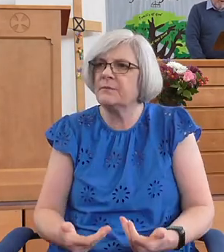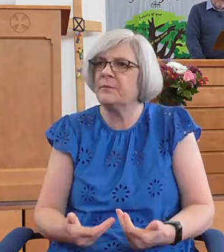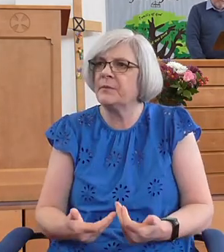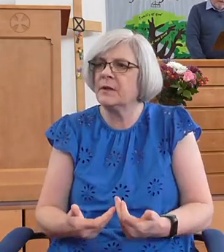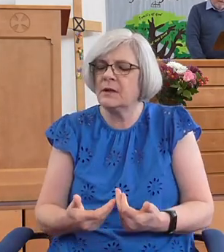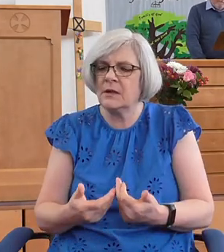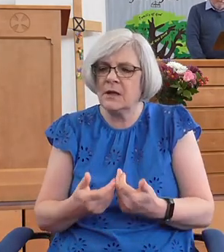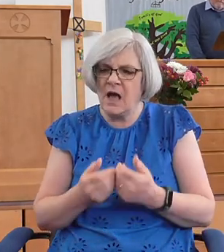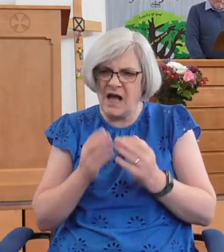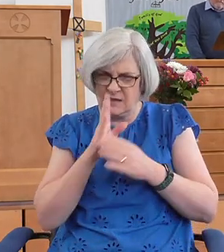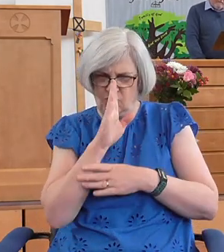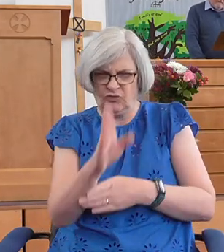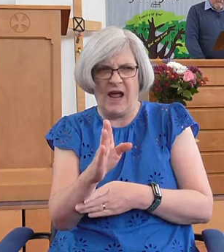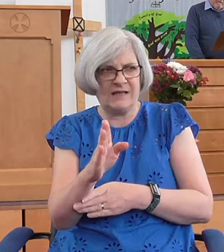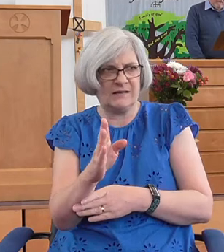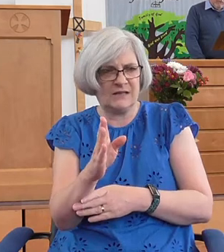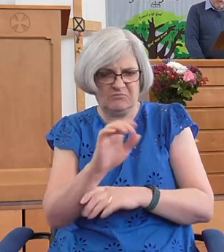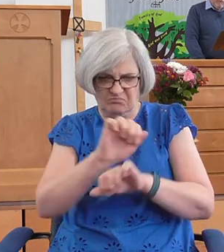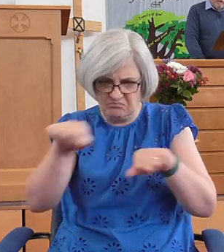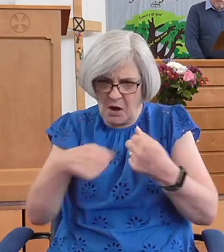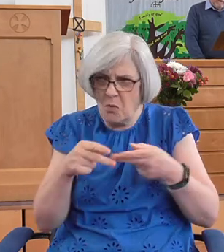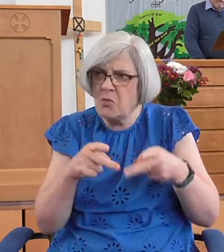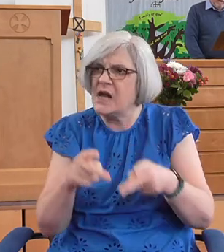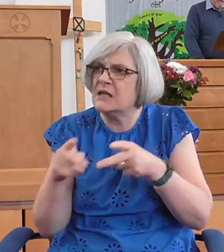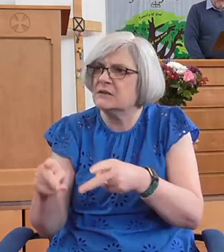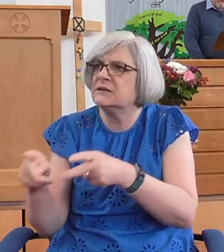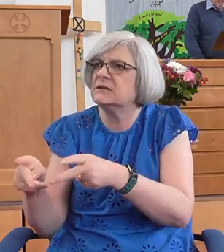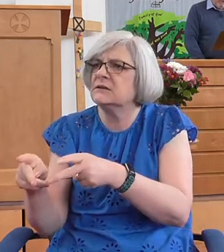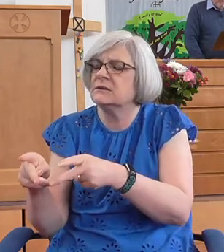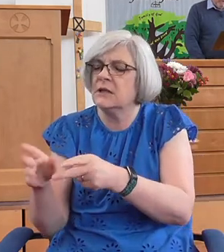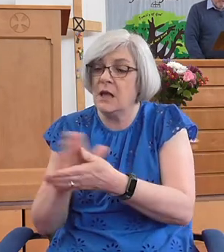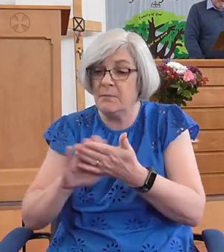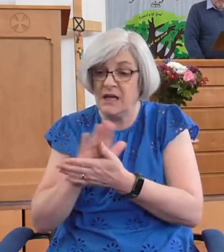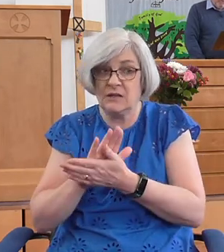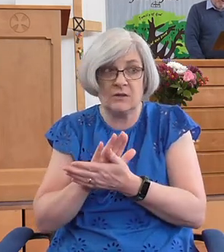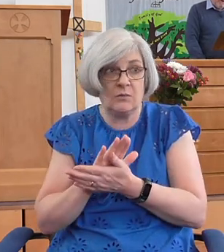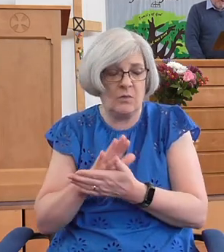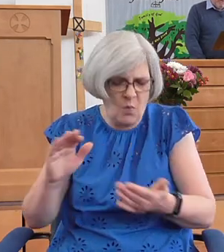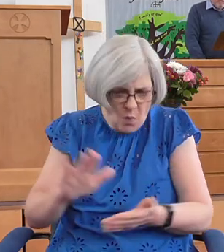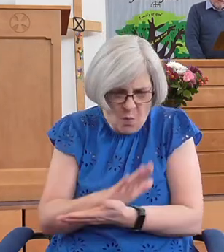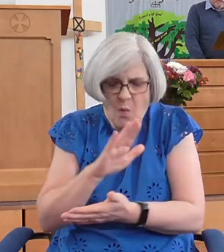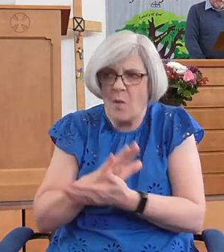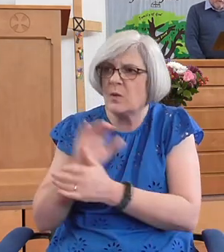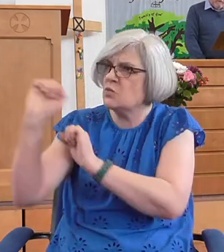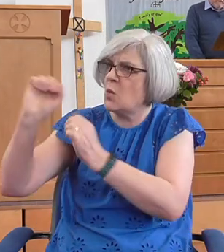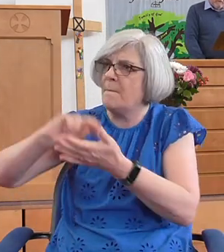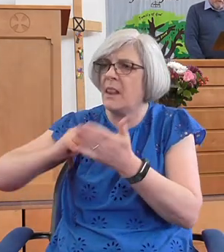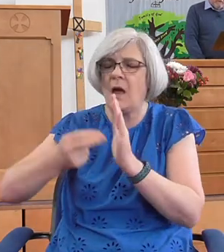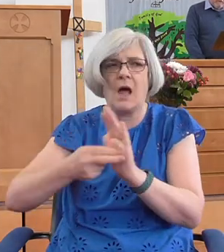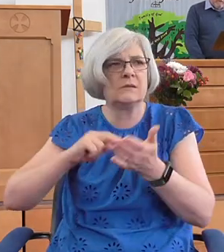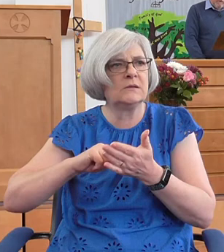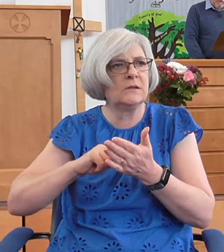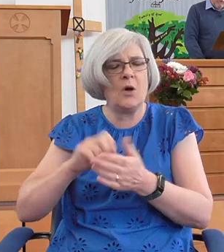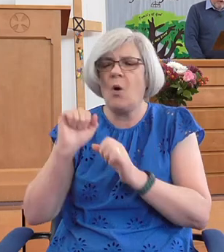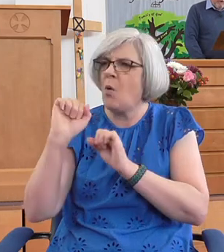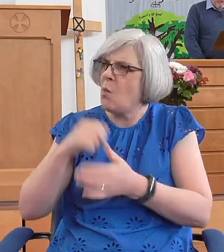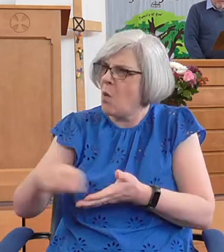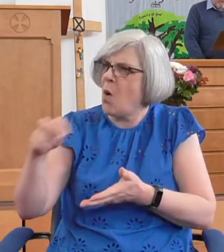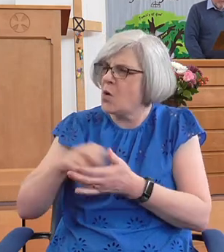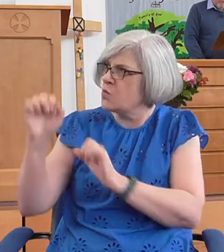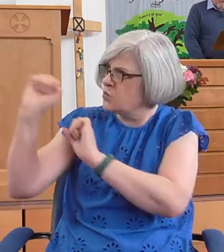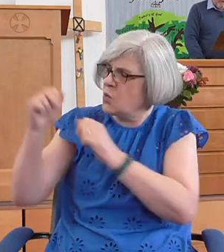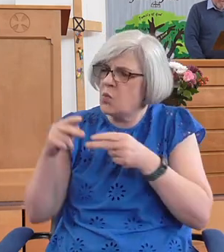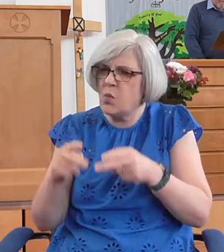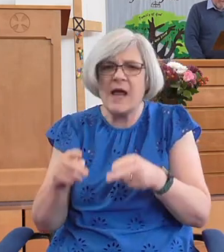what we shall be, so that we may delight in your will and walk in your ways, to the glory of